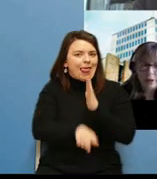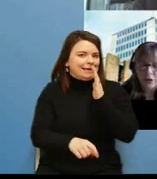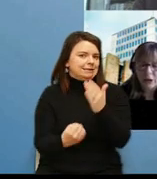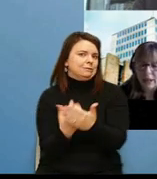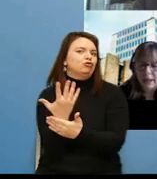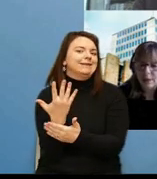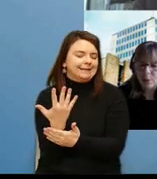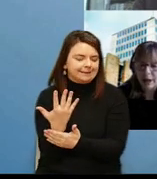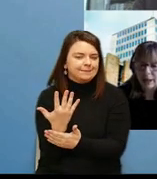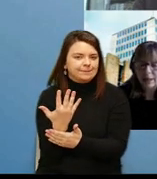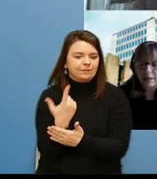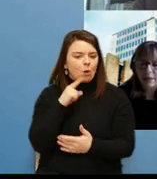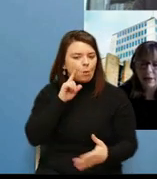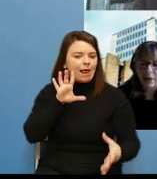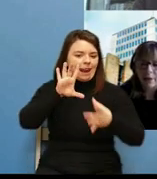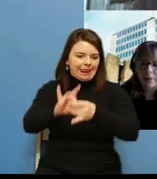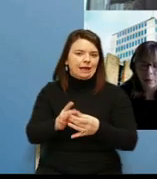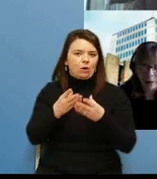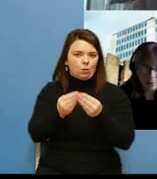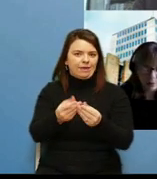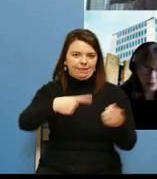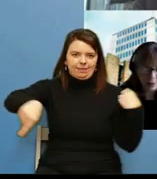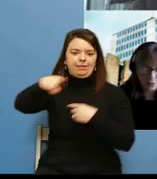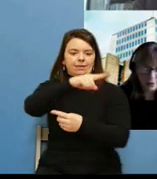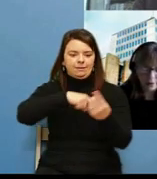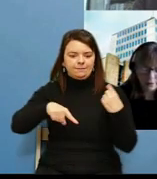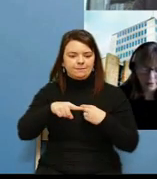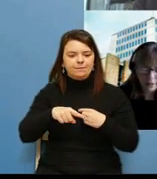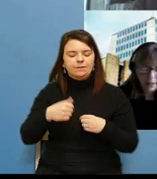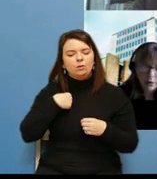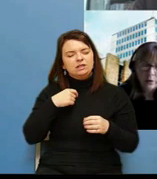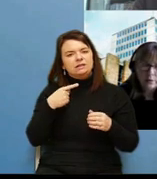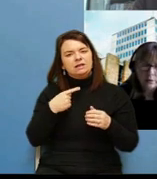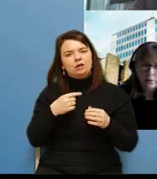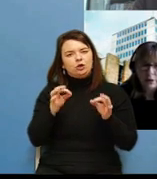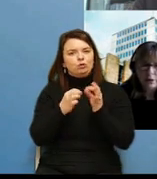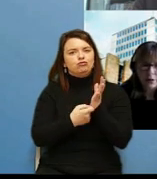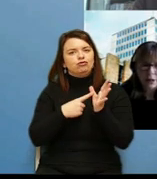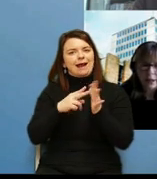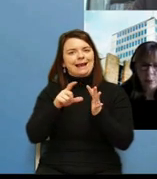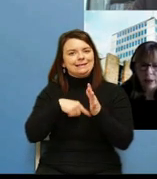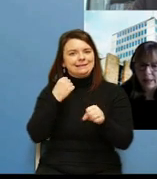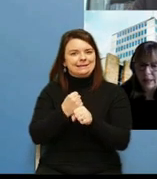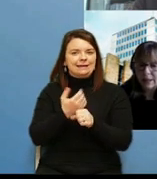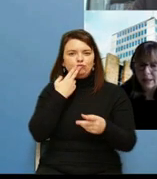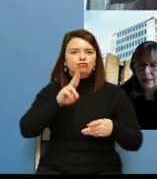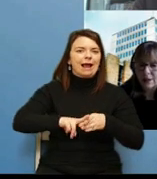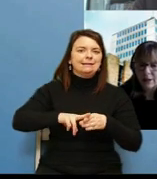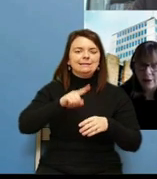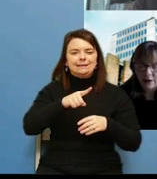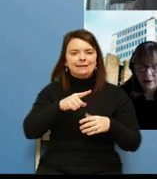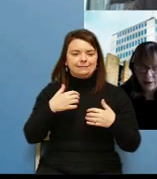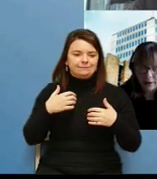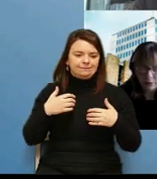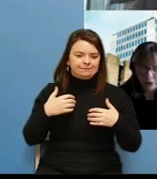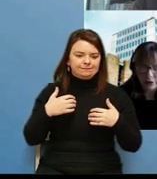hoping to launch it in late spring. So there'll be some links with yourself. We've just undertaken a branding exercise,